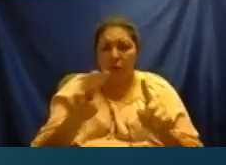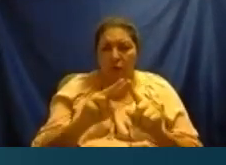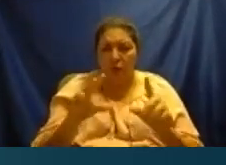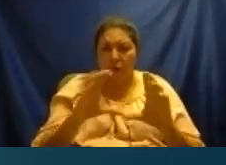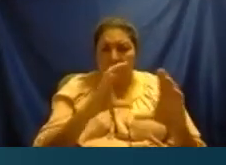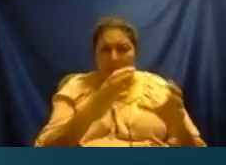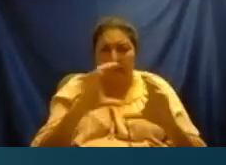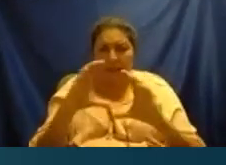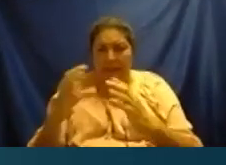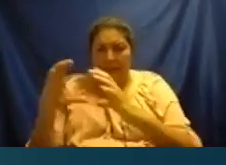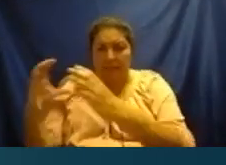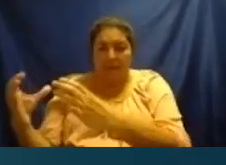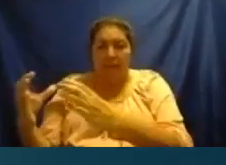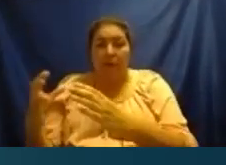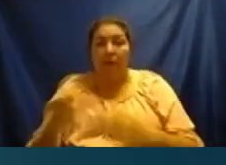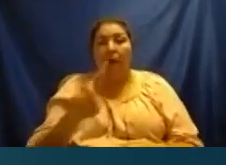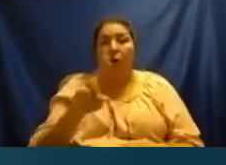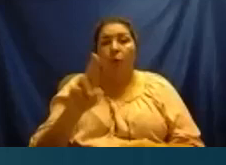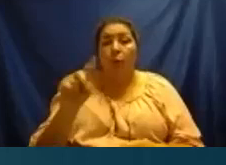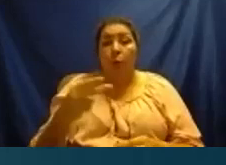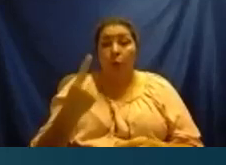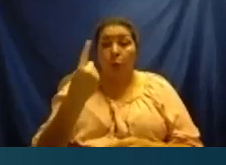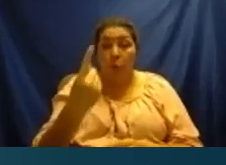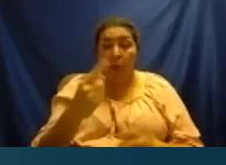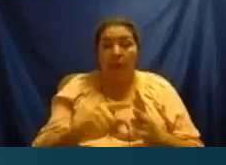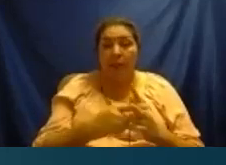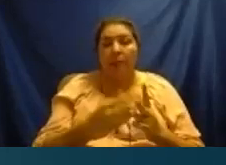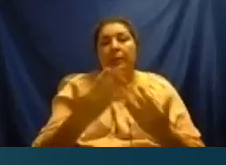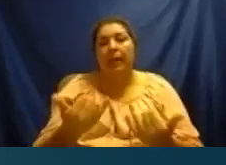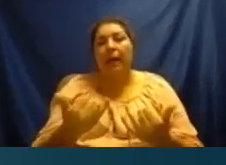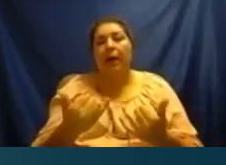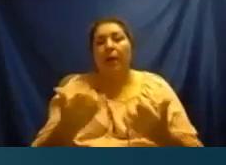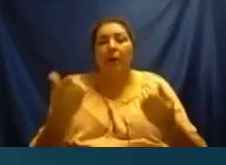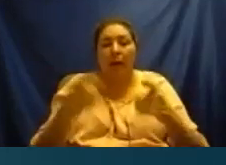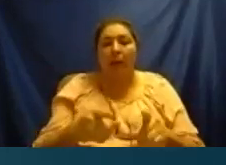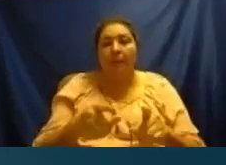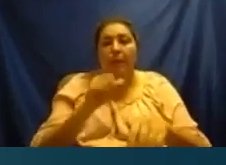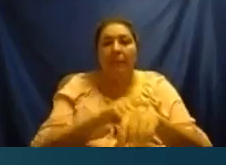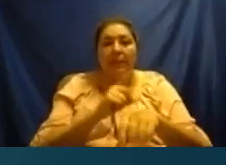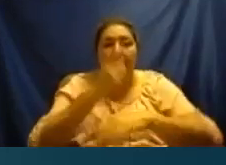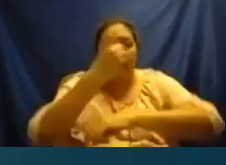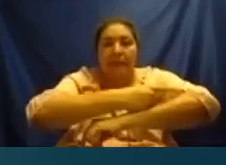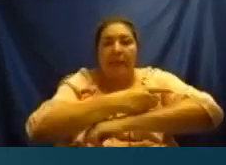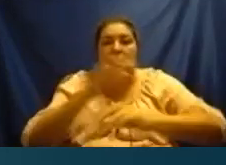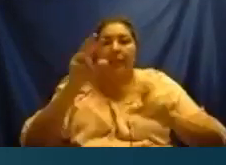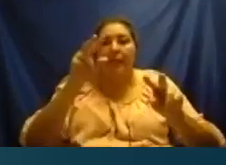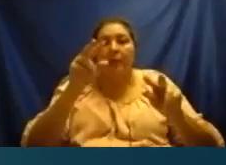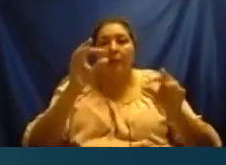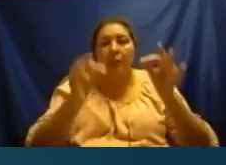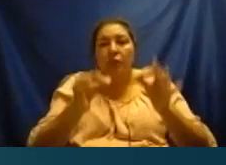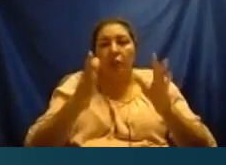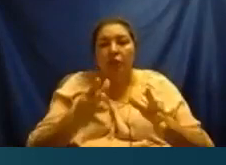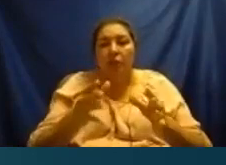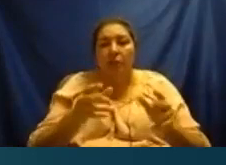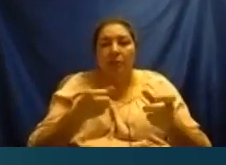And Ruth 1 starts out, "Now it came about in the days when the judges governed that there was a famine